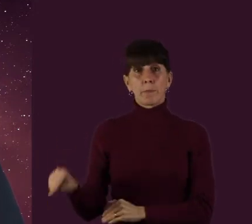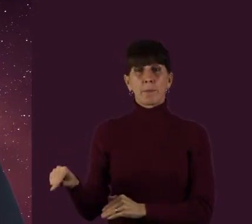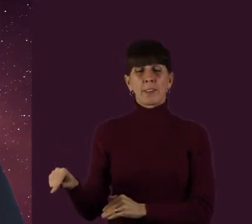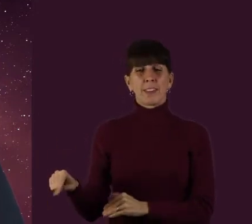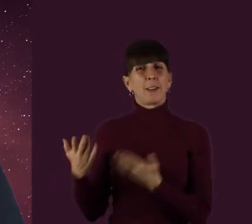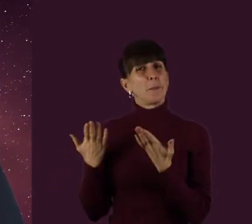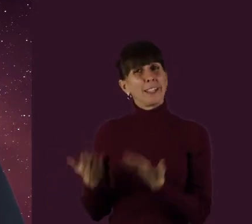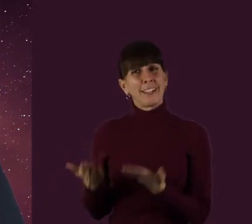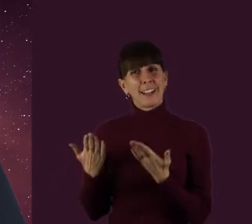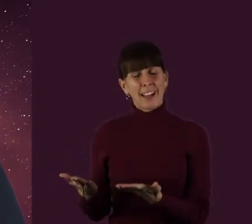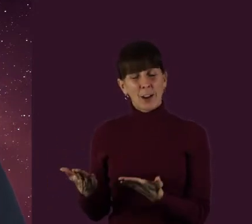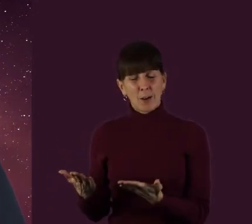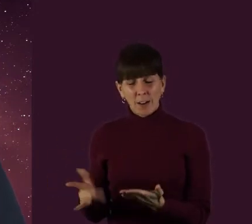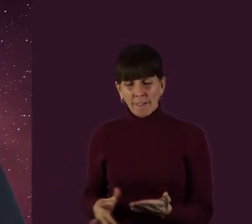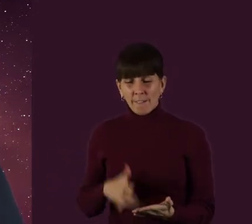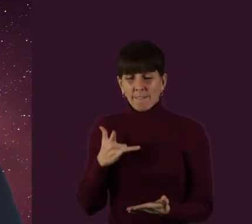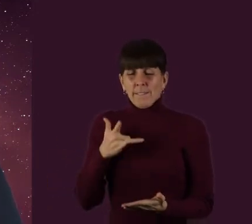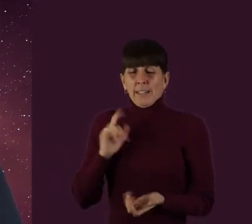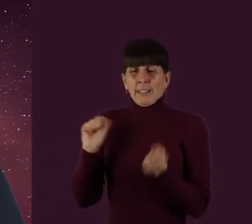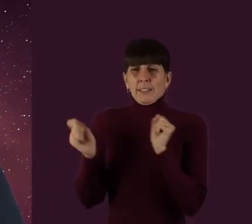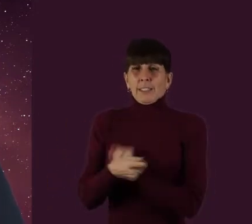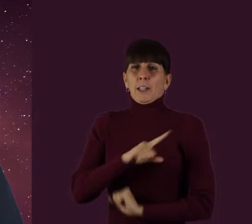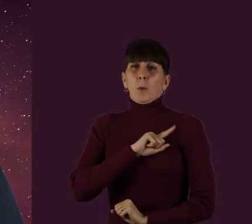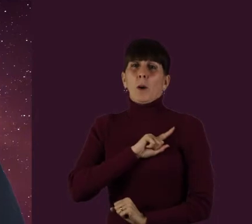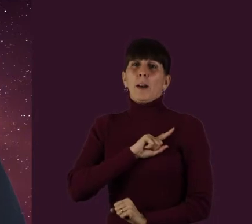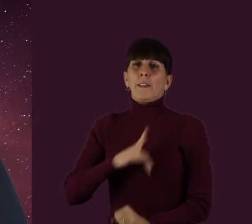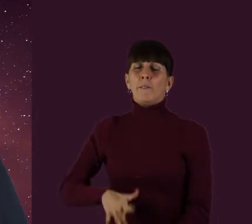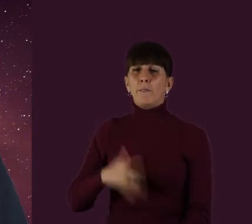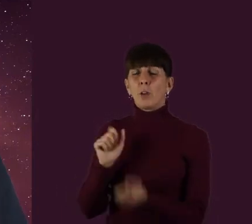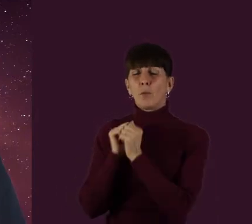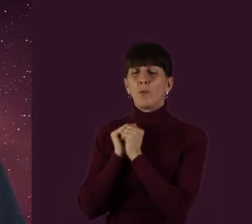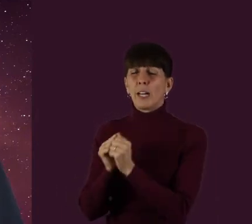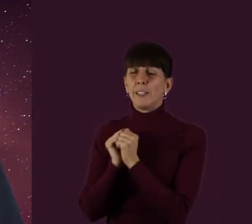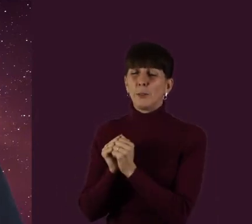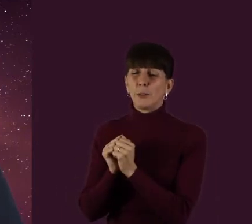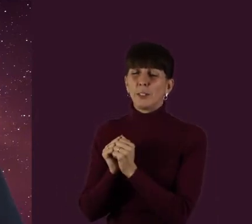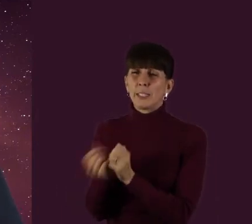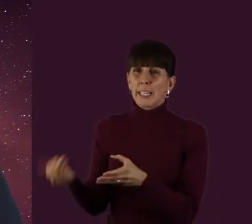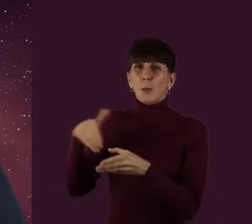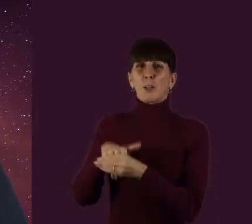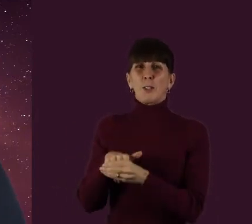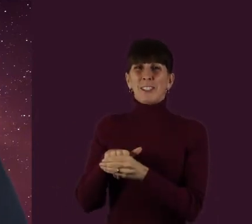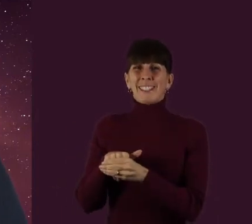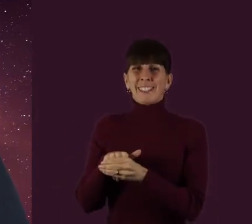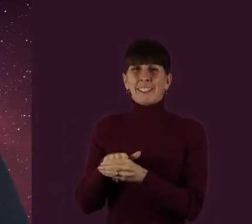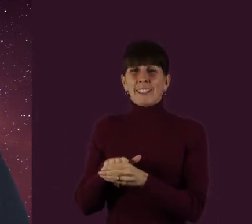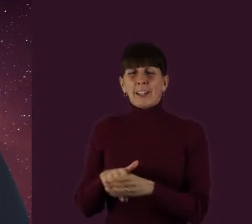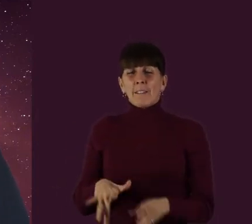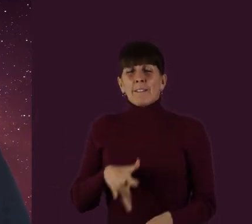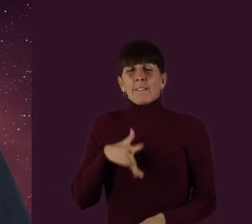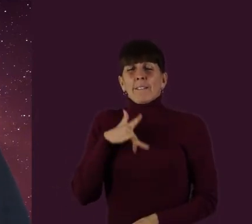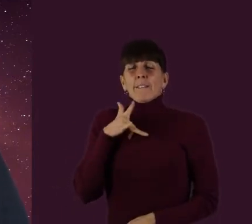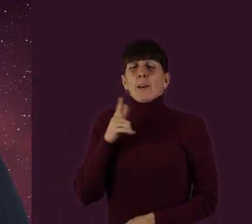now somehow they felt valued and they felt included. They felt like they had been chosen by God for this